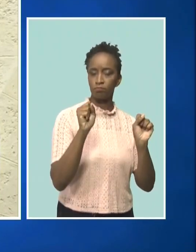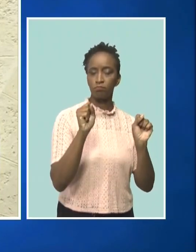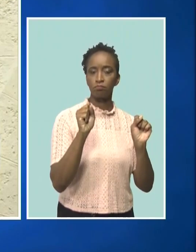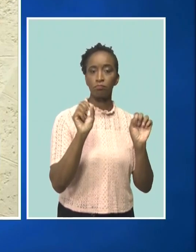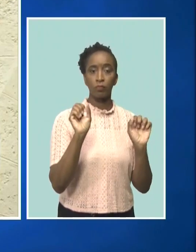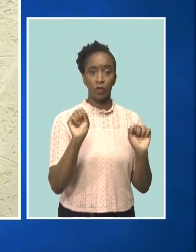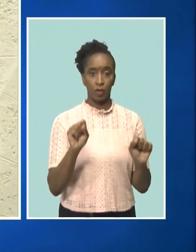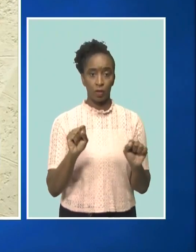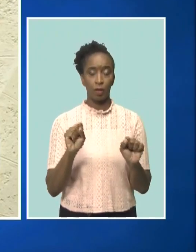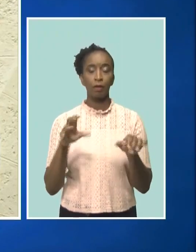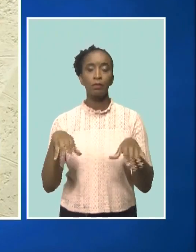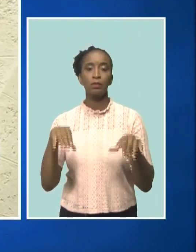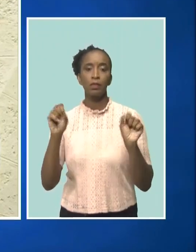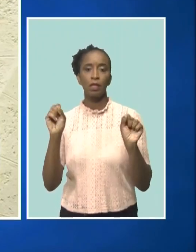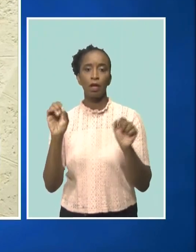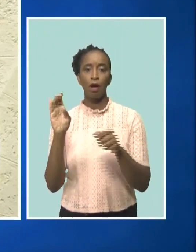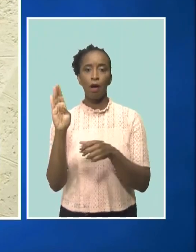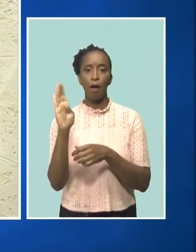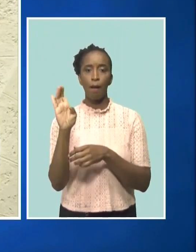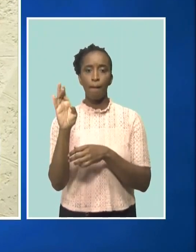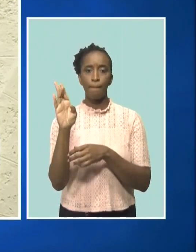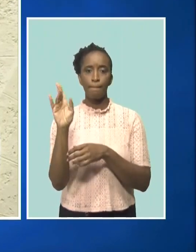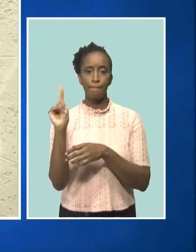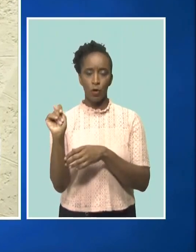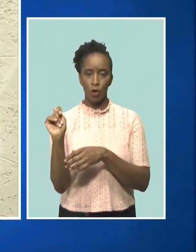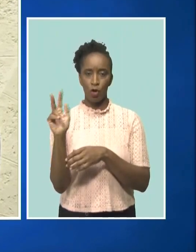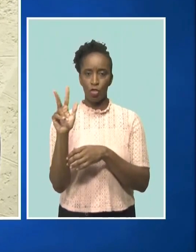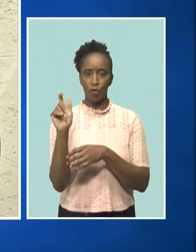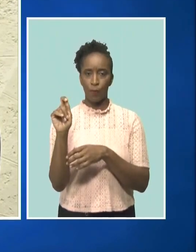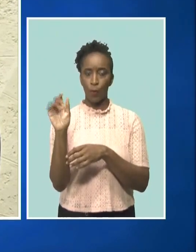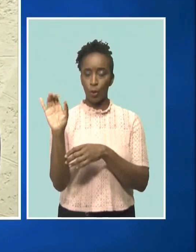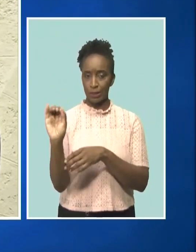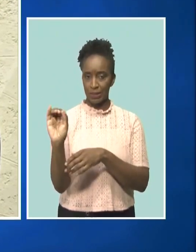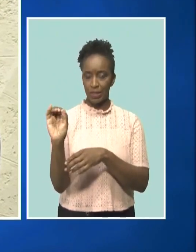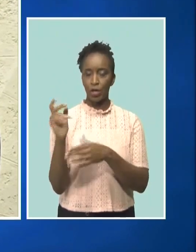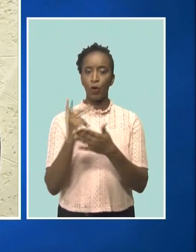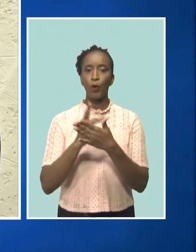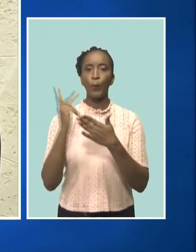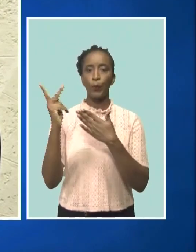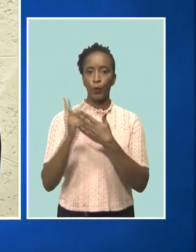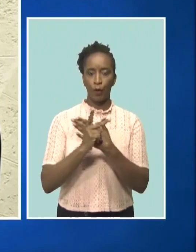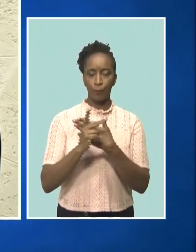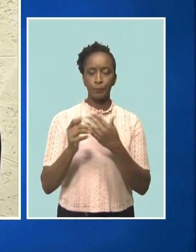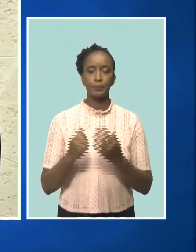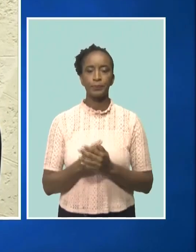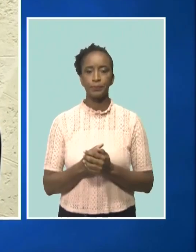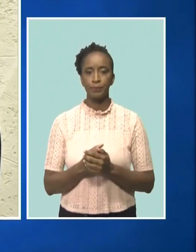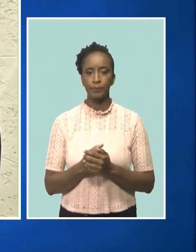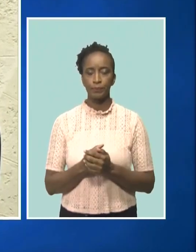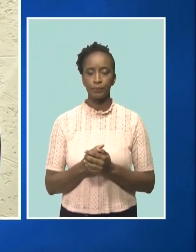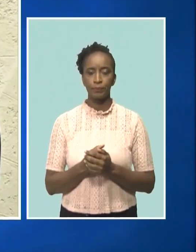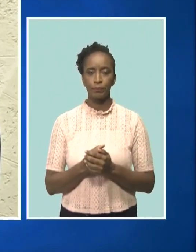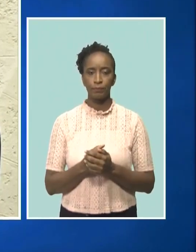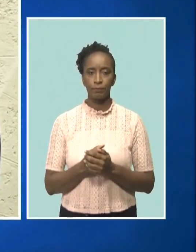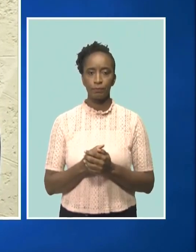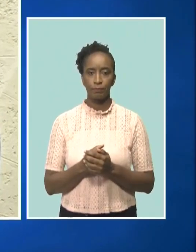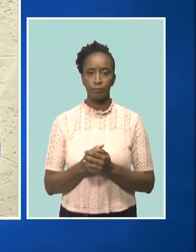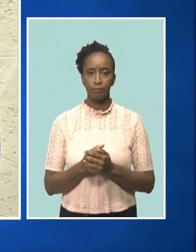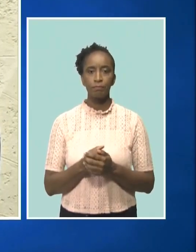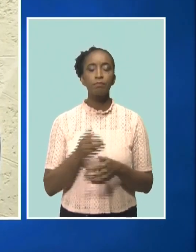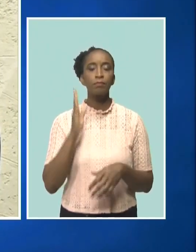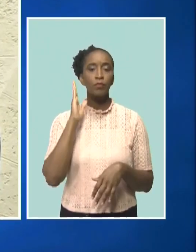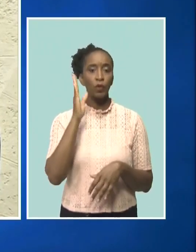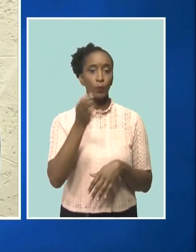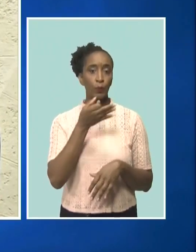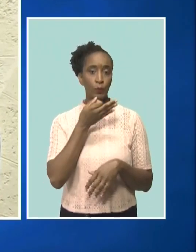BERT 3.0 program, a Barbados Economic Recovery Transformation 3.0, as we come to the end of our IMF program